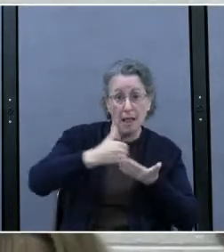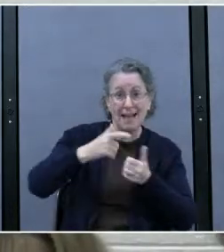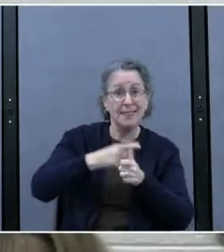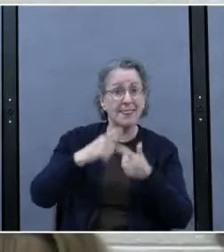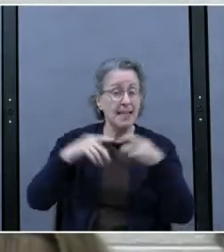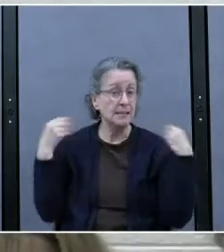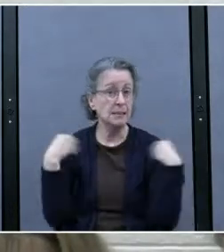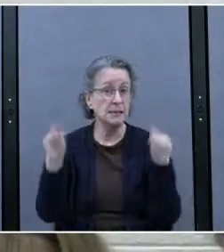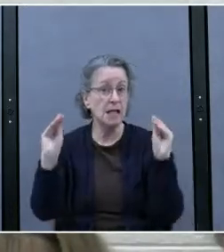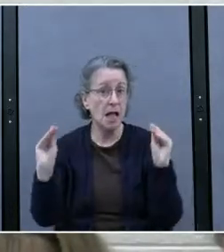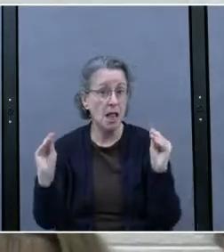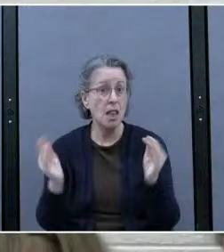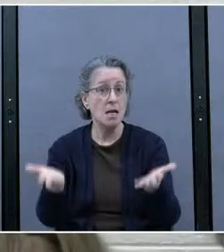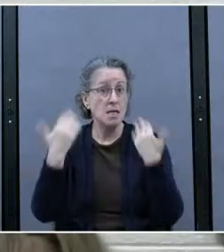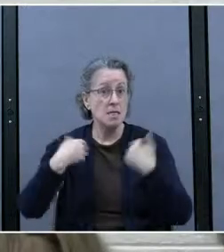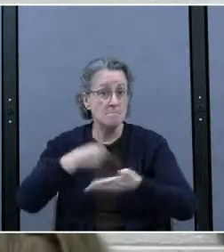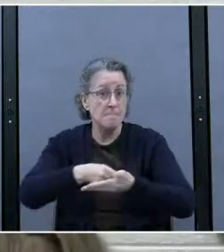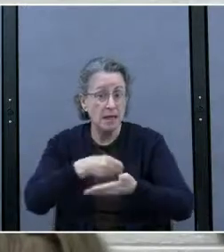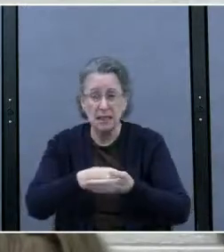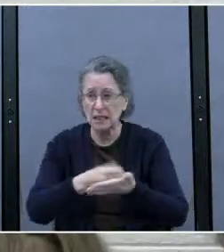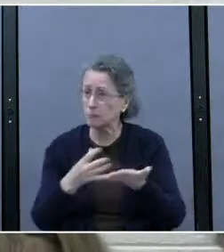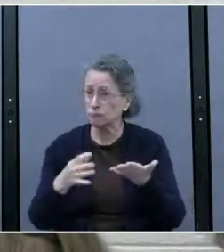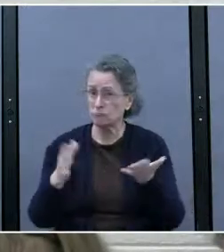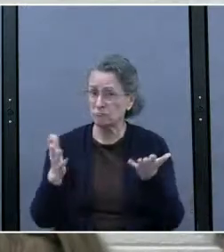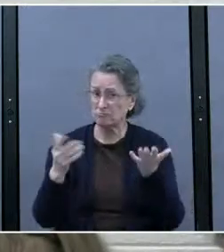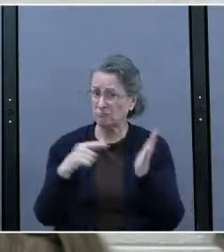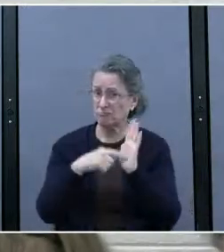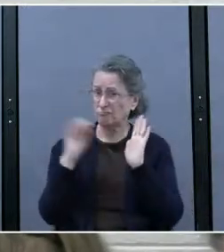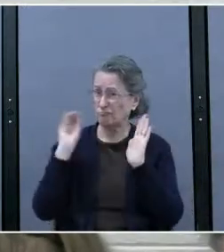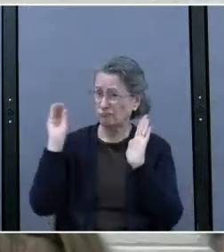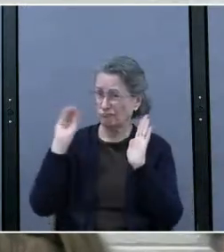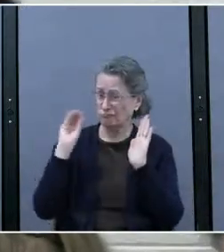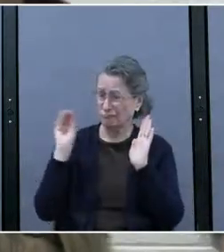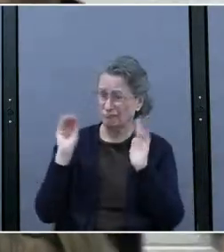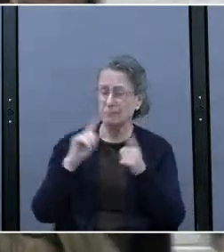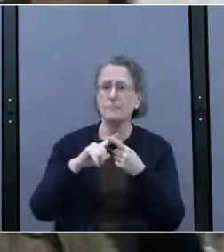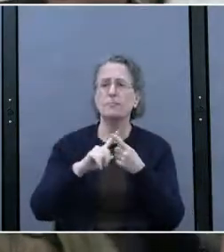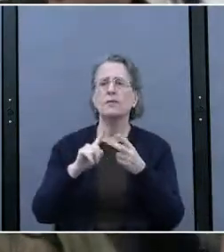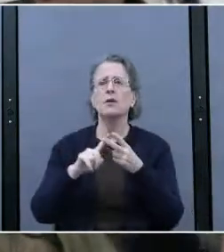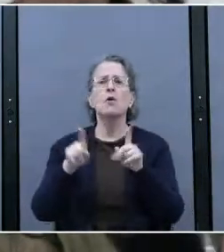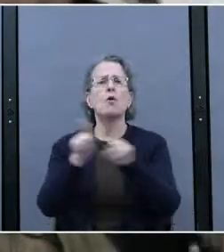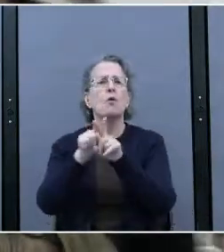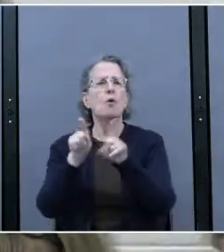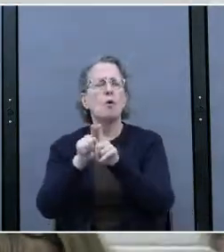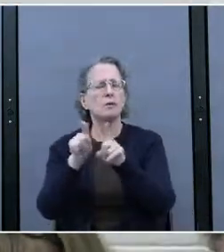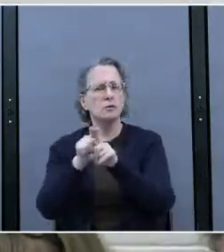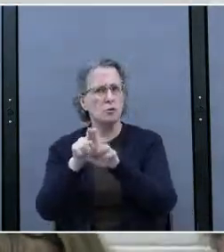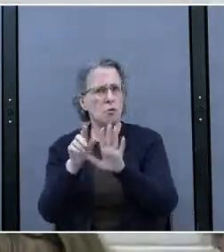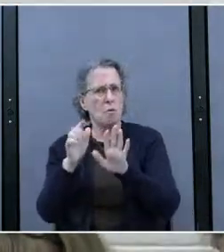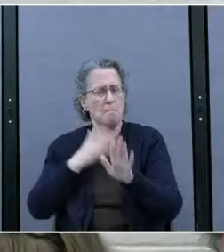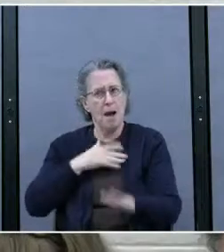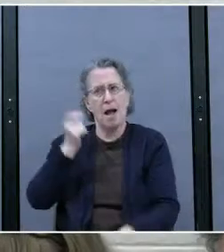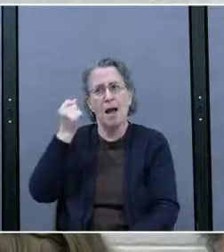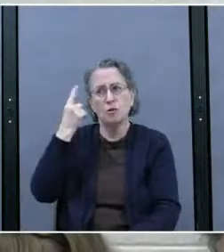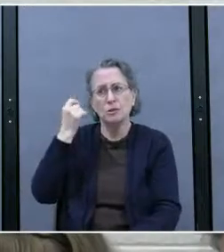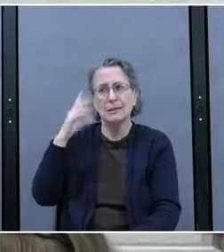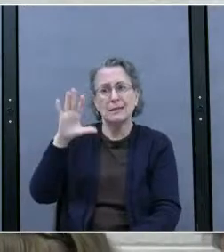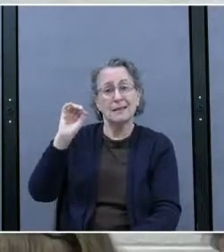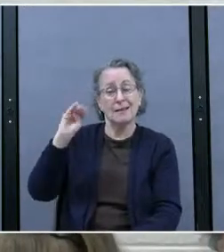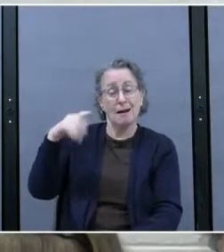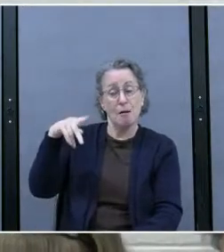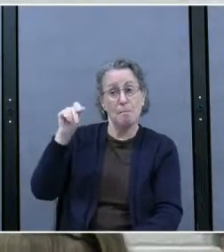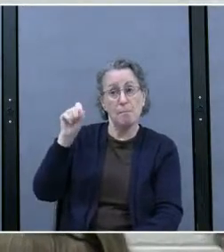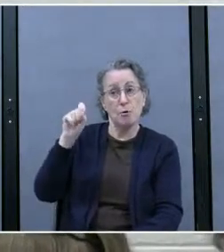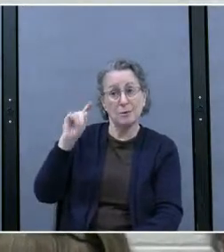to generally get more people to compost. My understanding is that it would be required at some point at the state level. I know